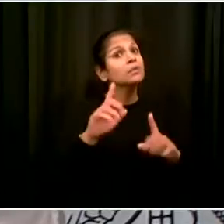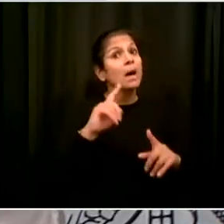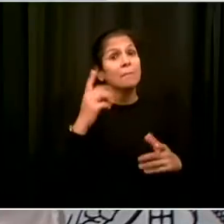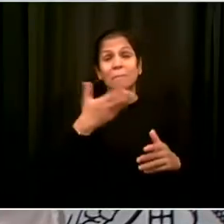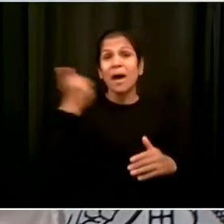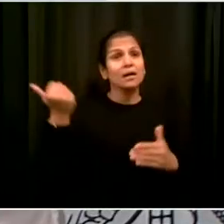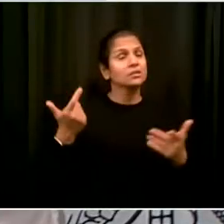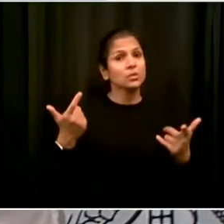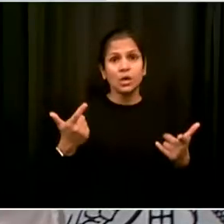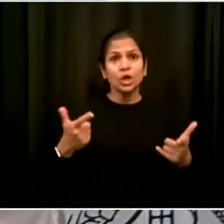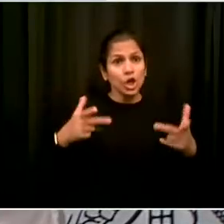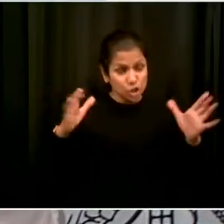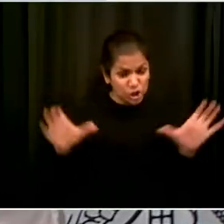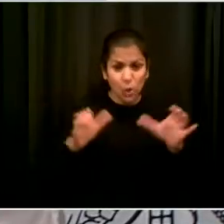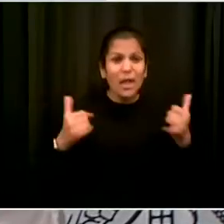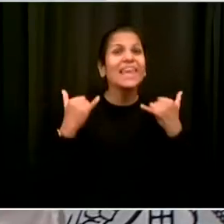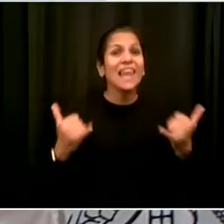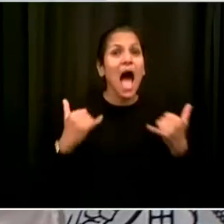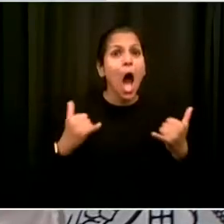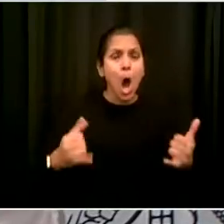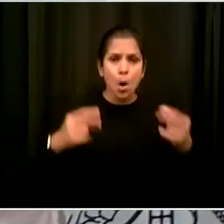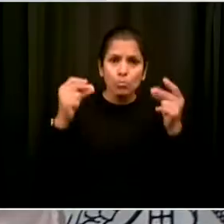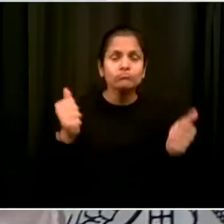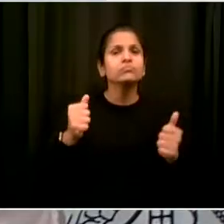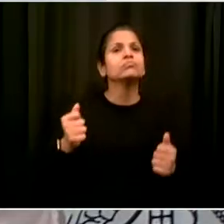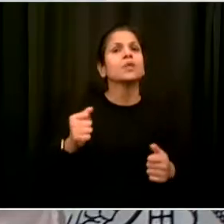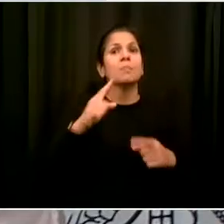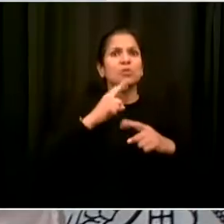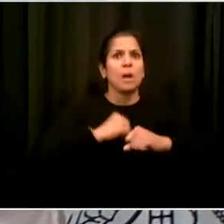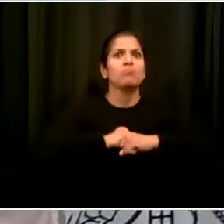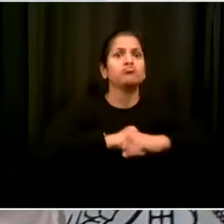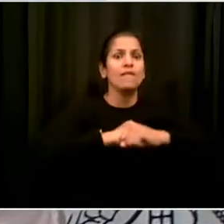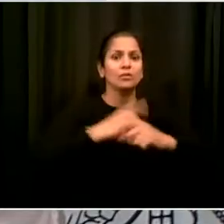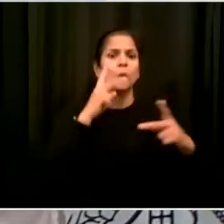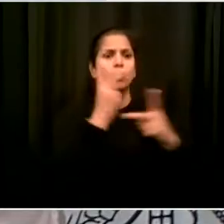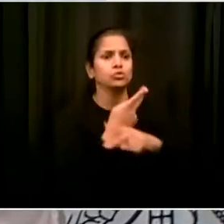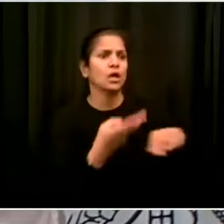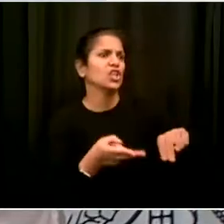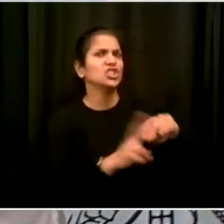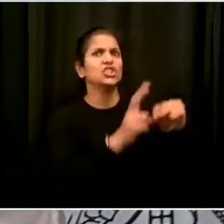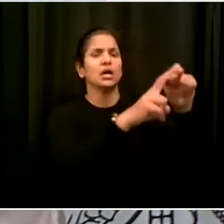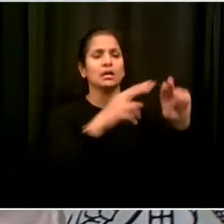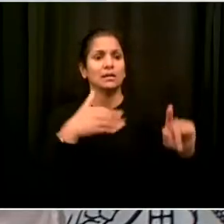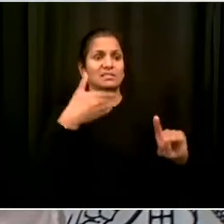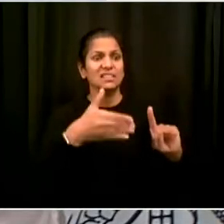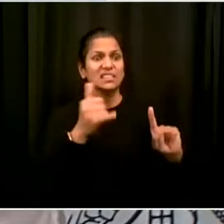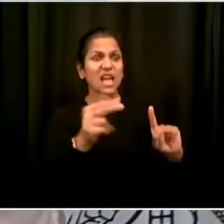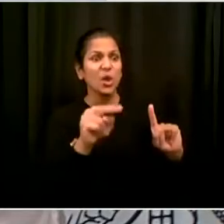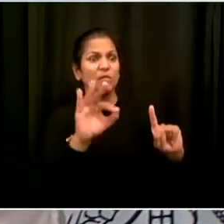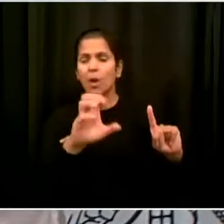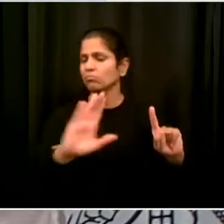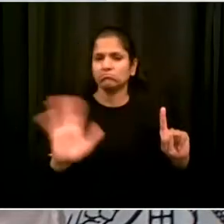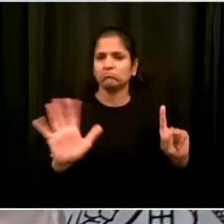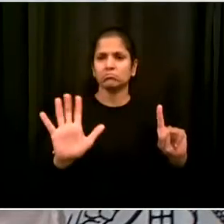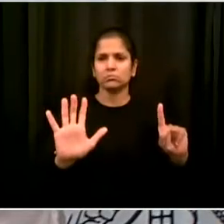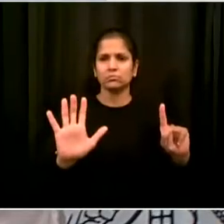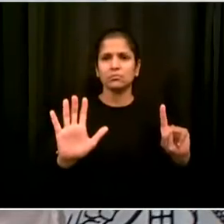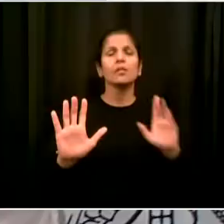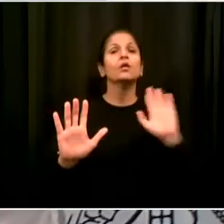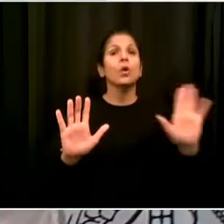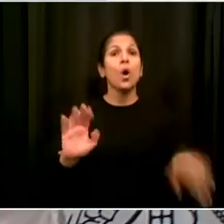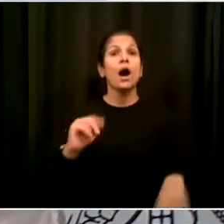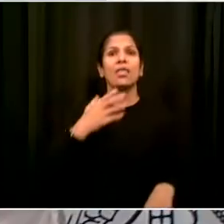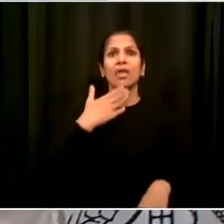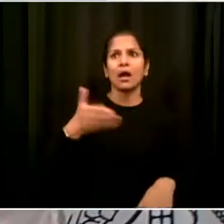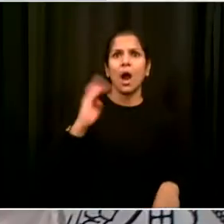worse things from happening later. And thank God also for the restaurants. Outdoor dining is now permanent, which is an option we did not have